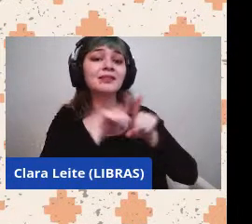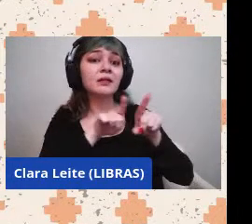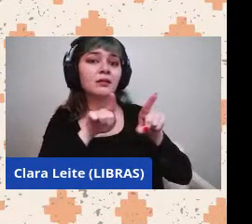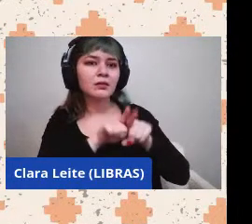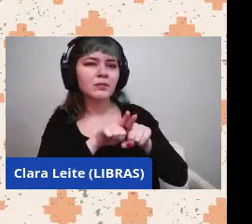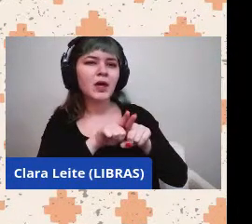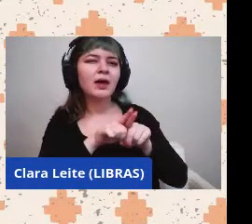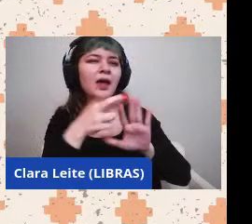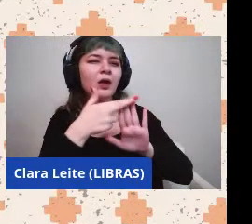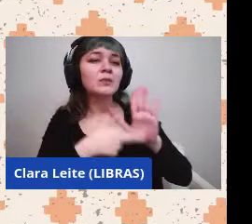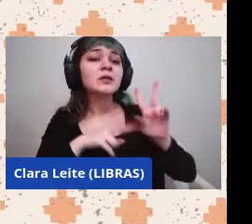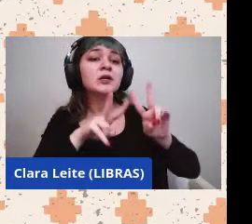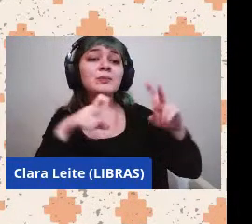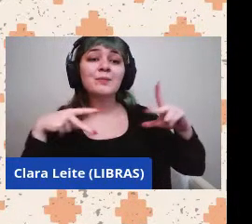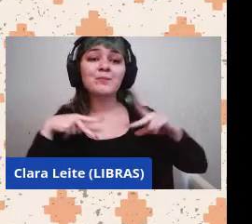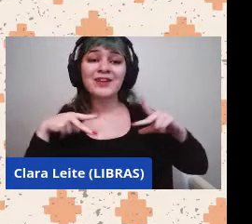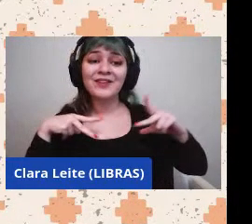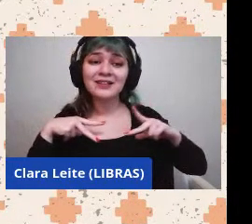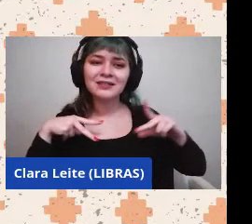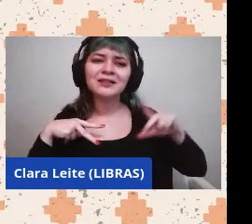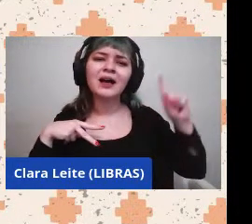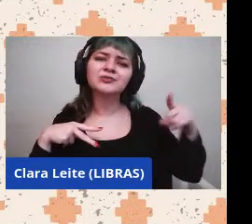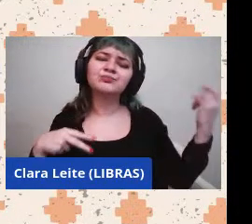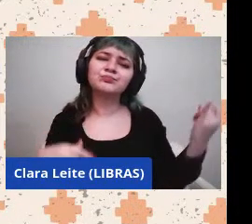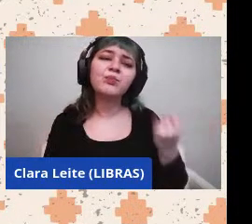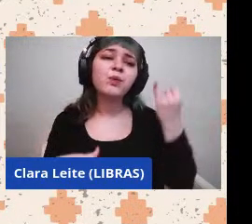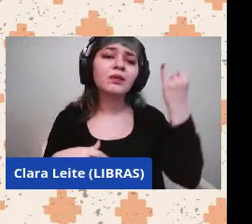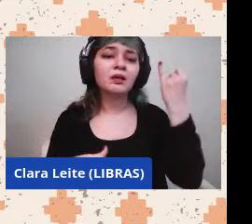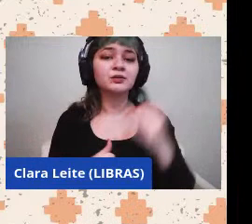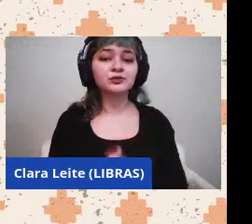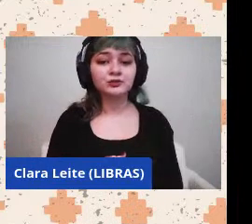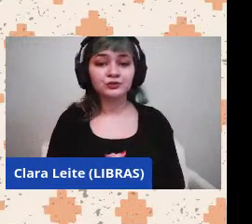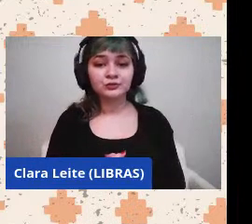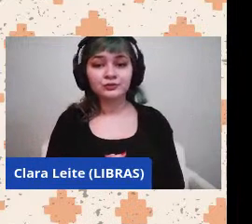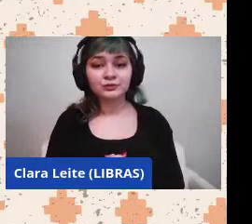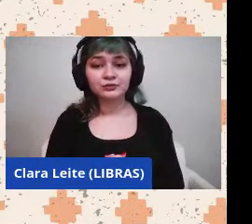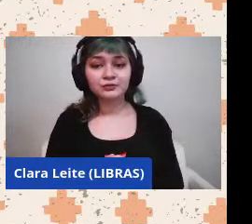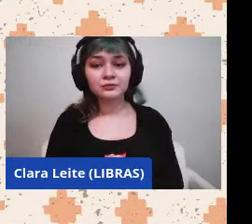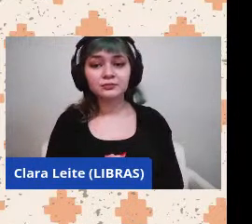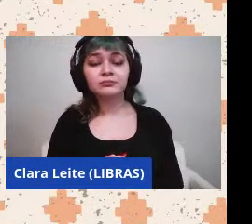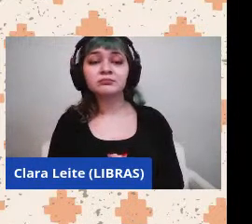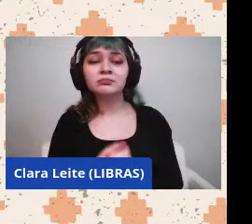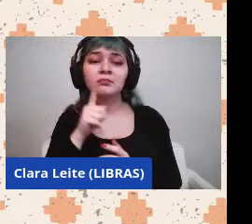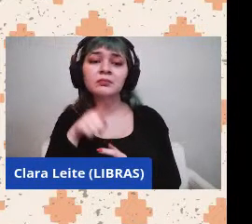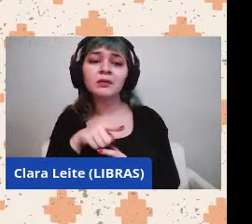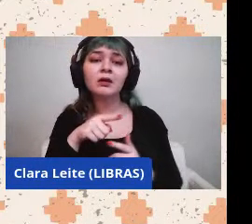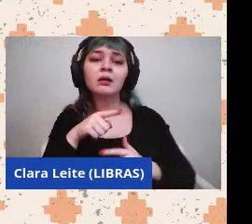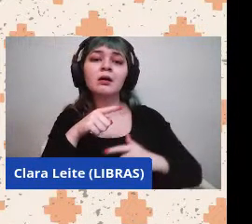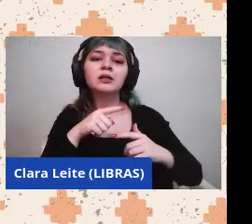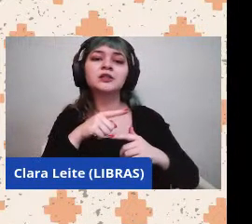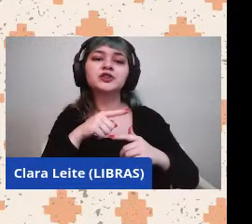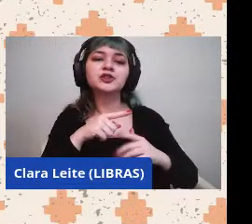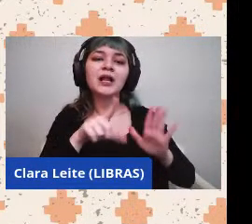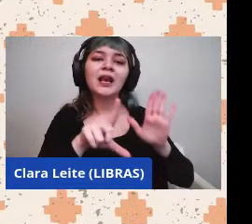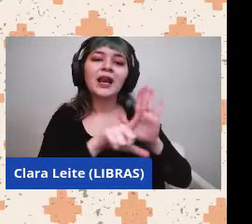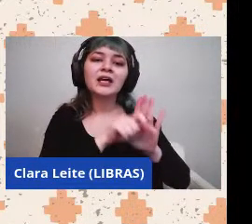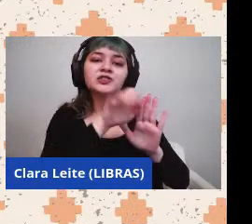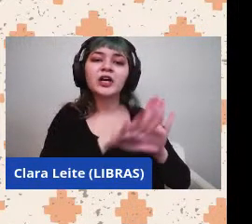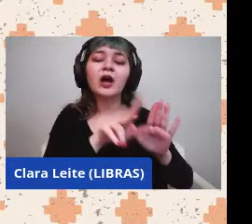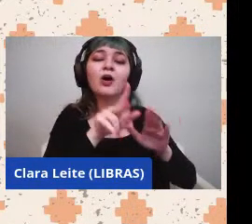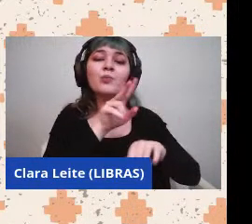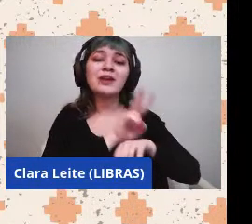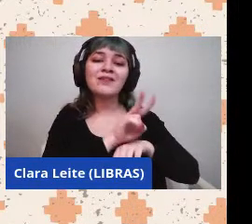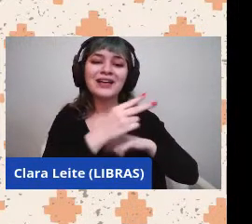privacy regulations are extremely important. And there is the General Privacy Act of 1974,